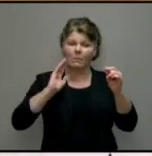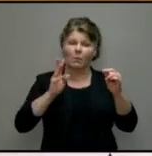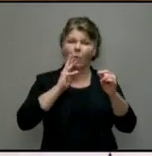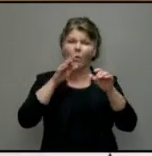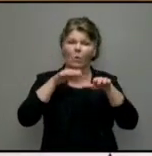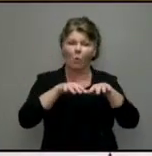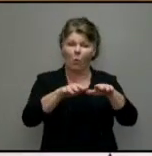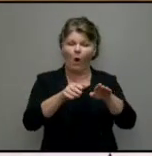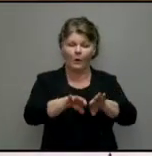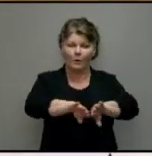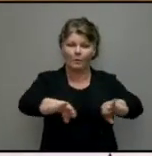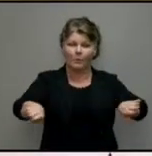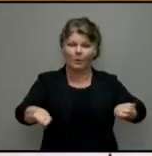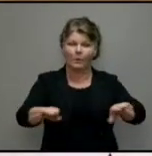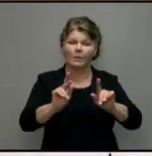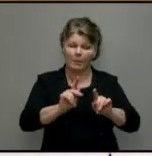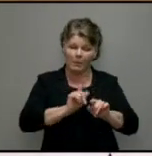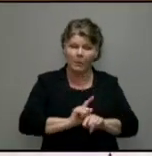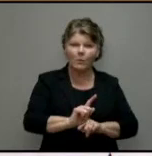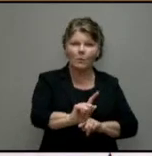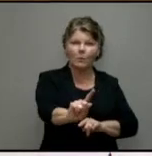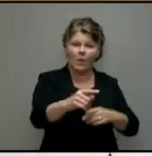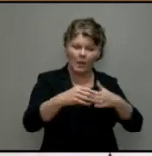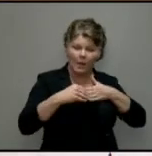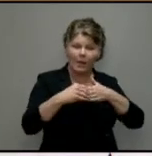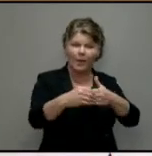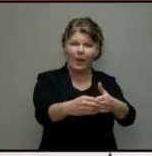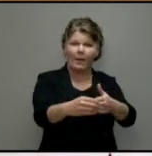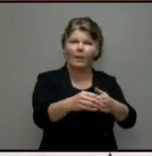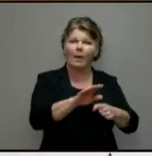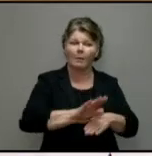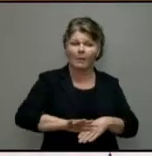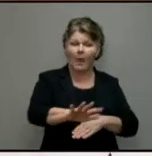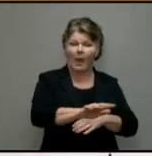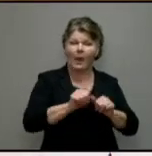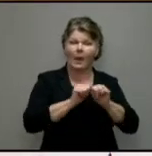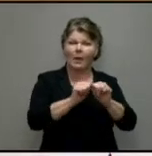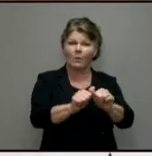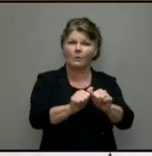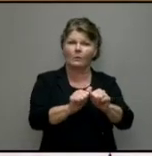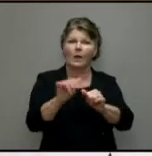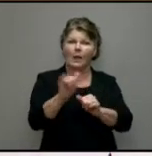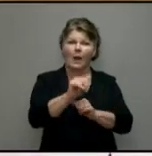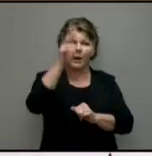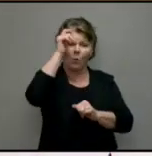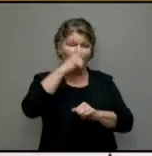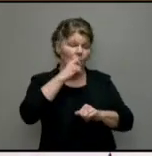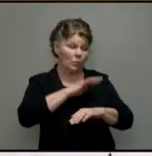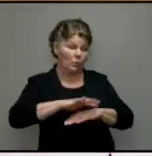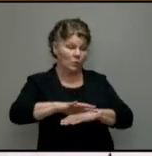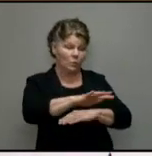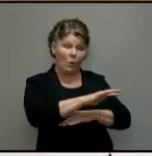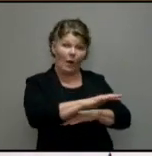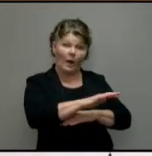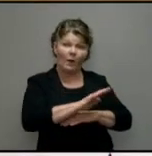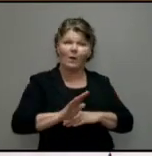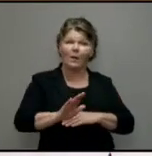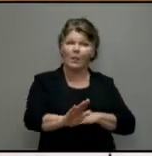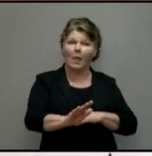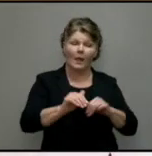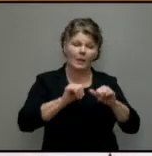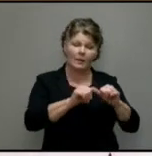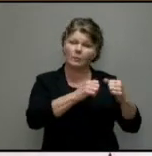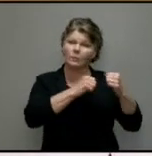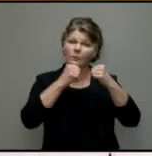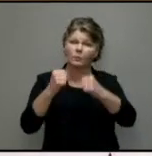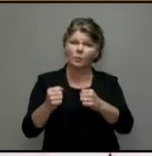an everlasting name, who led them through the depths. Like a horse in the desert, they did not stumble.